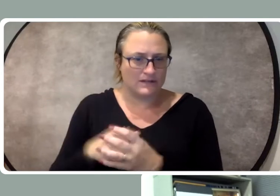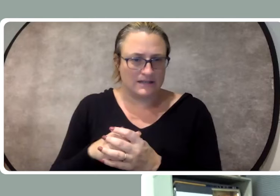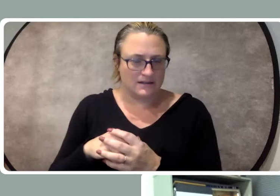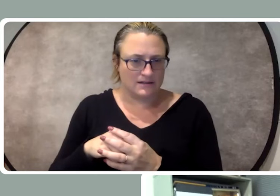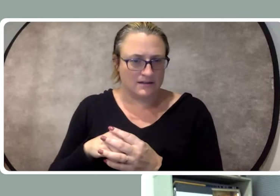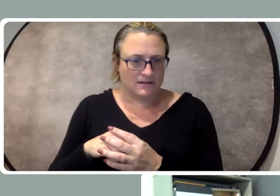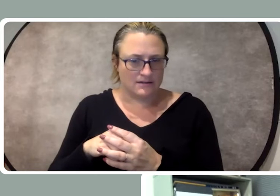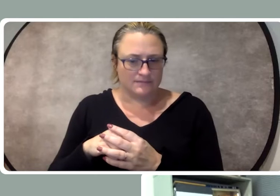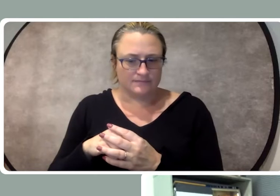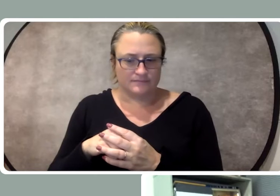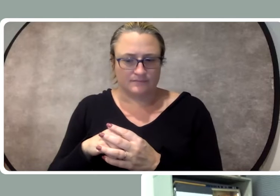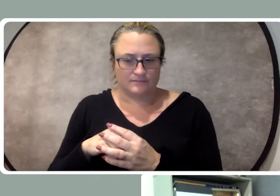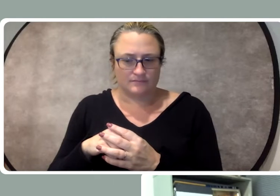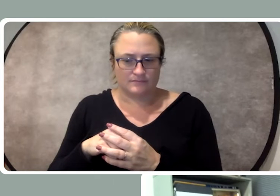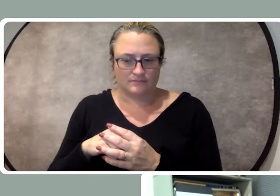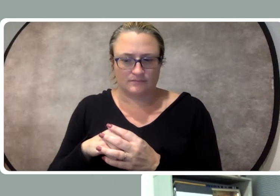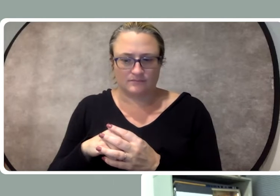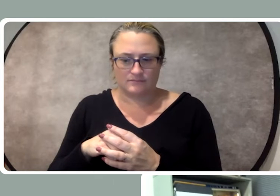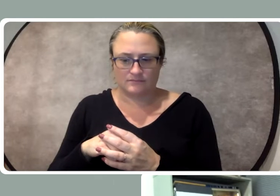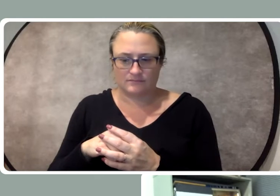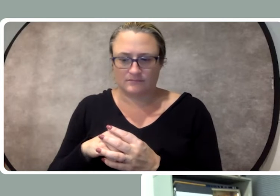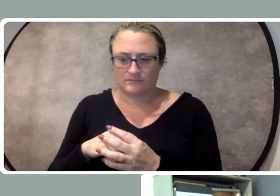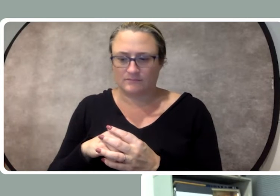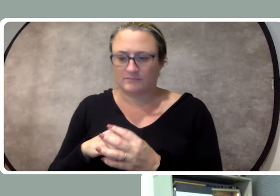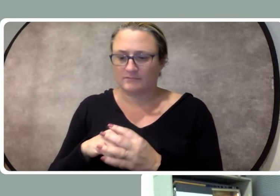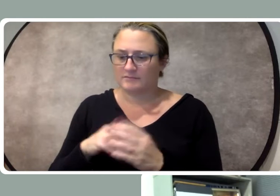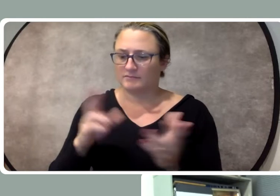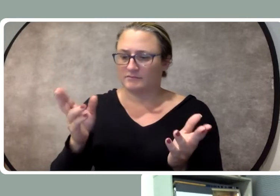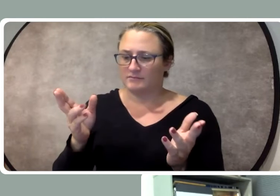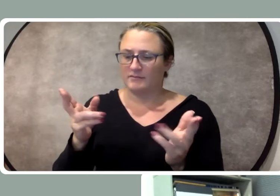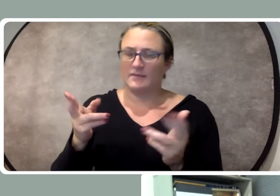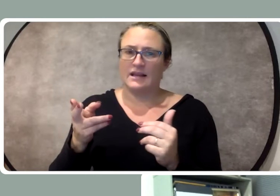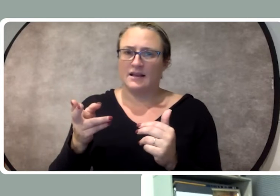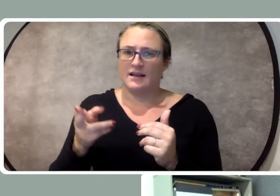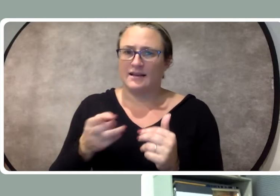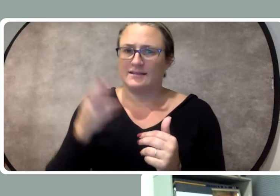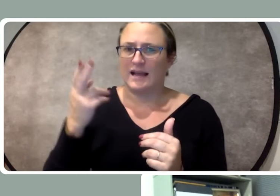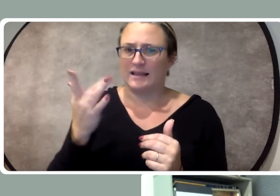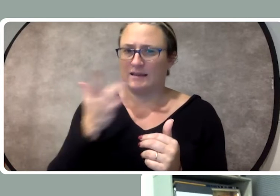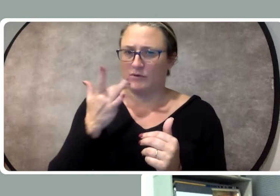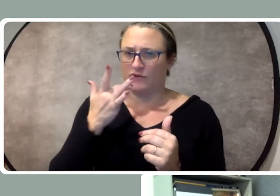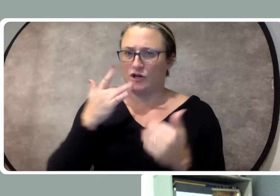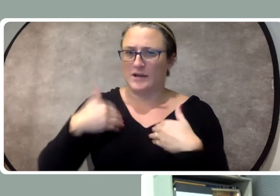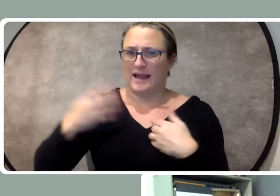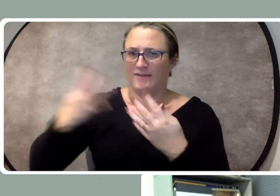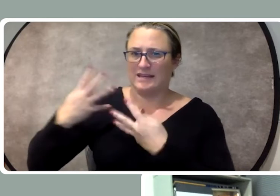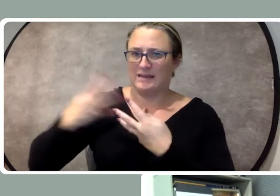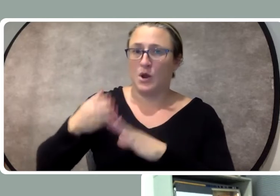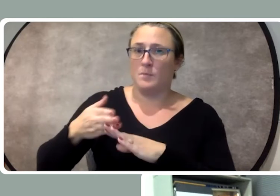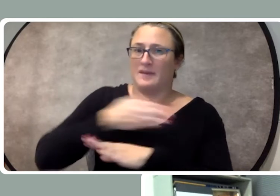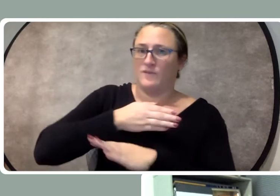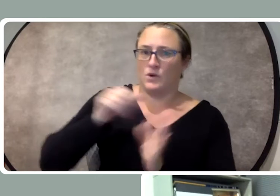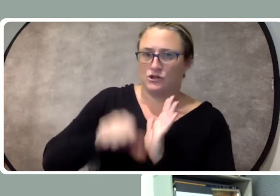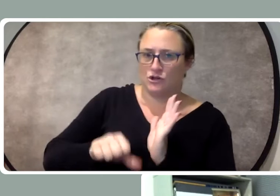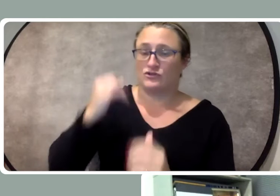It is highly preferred to have chemotherapy before surgery if you have